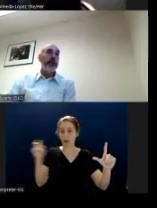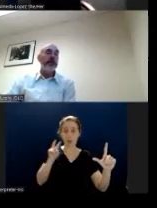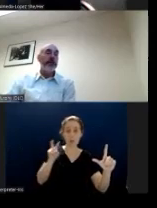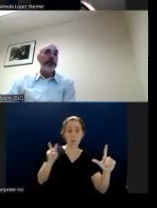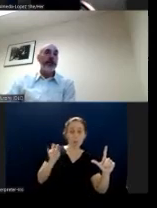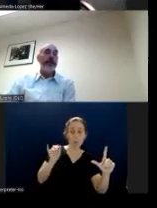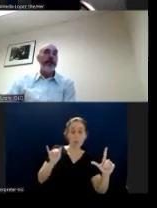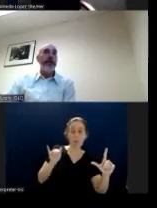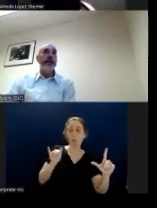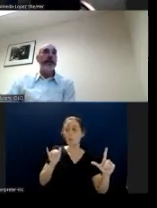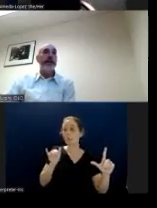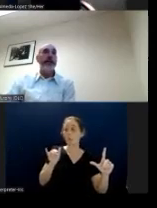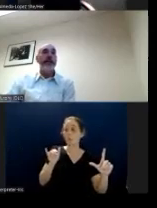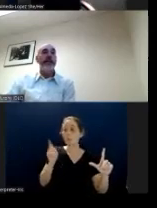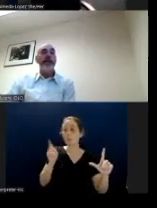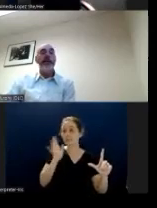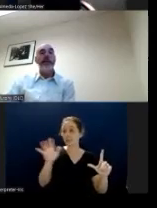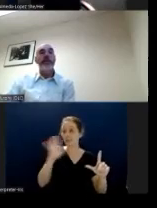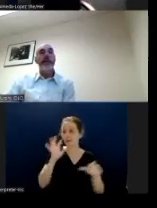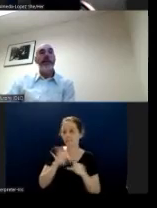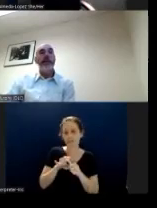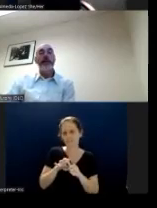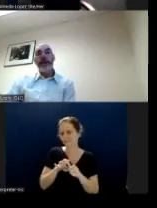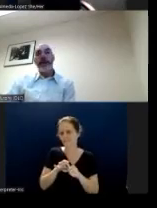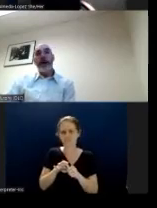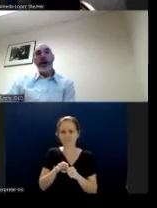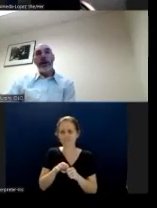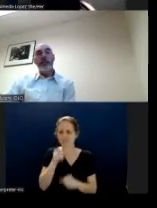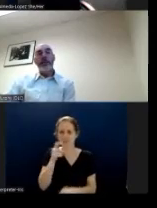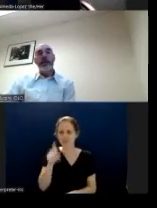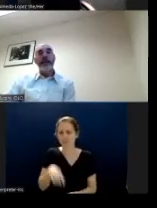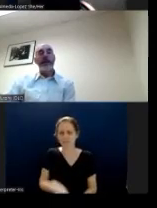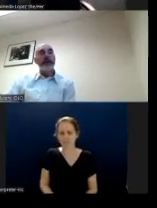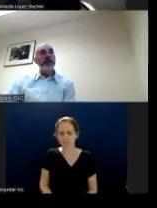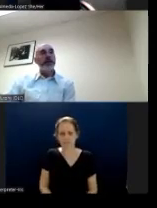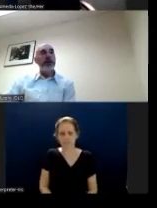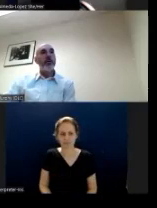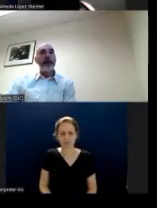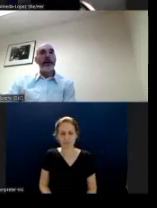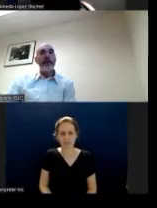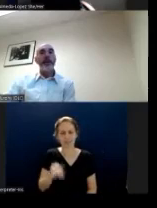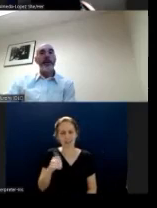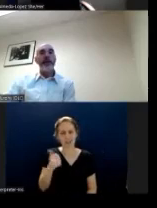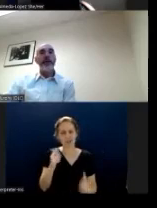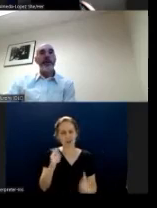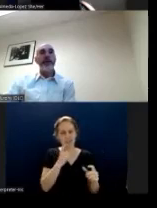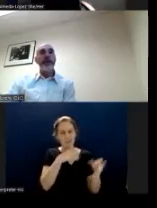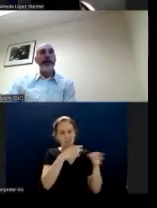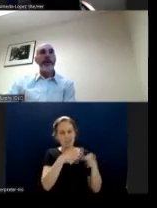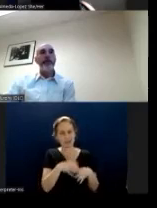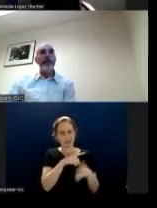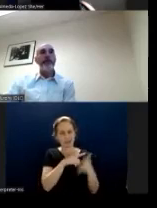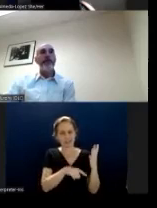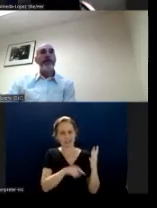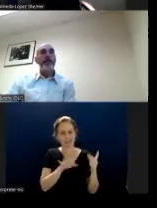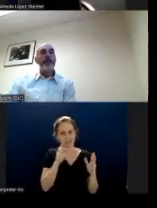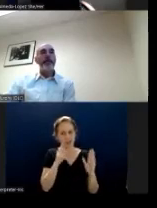standing behind you, they can see what you're doing. So that's something I try to point out as well if I see